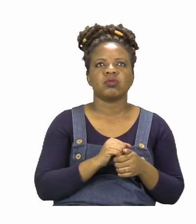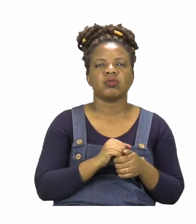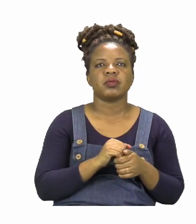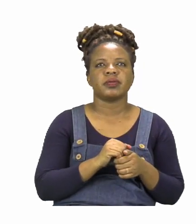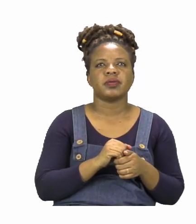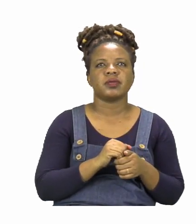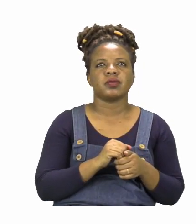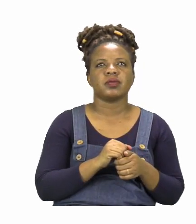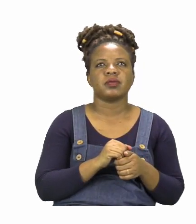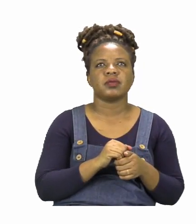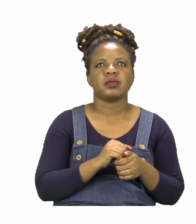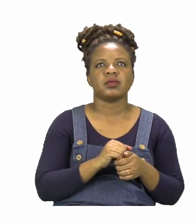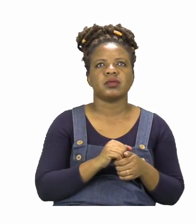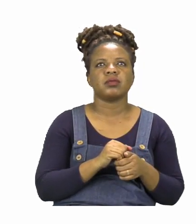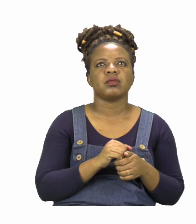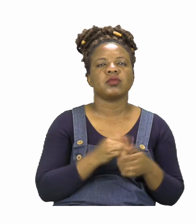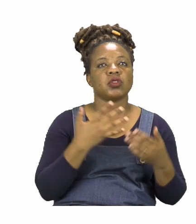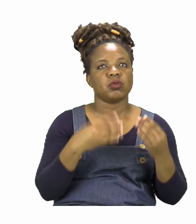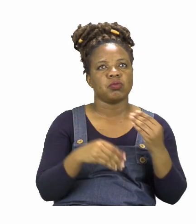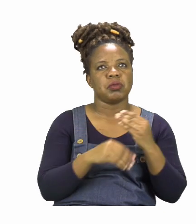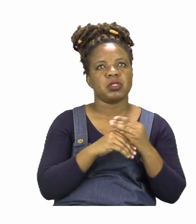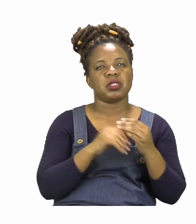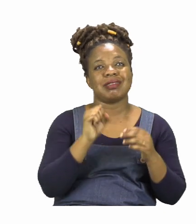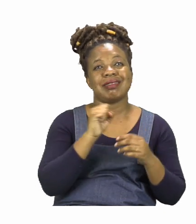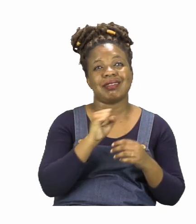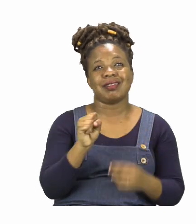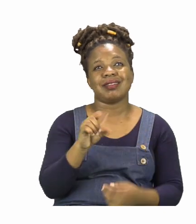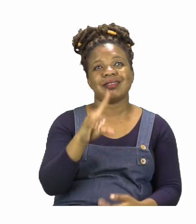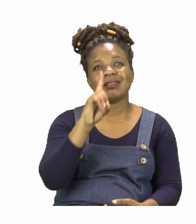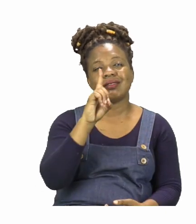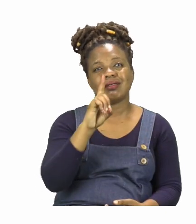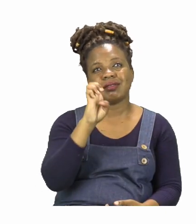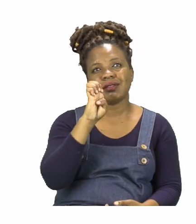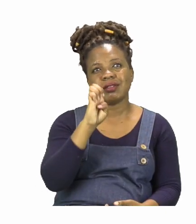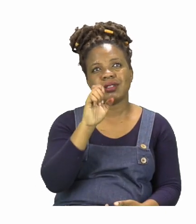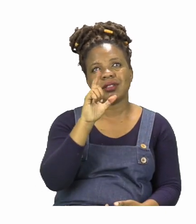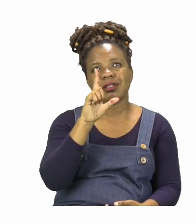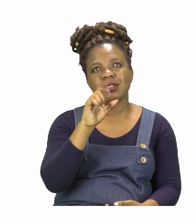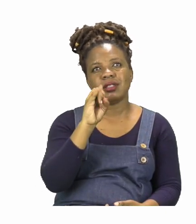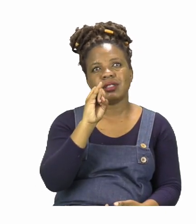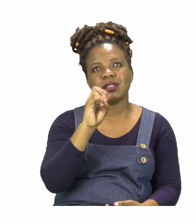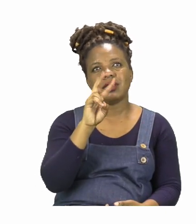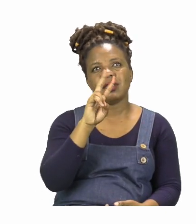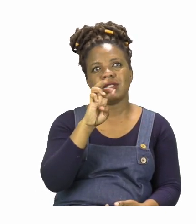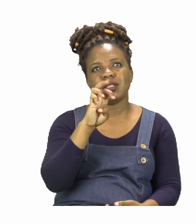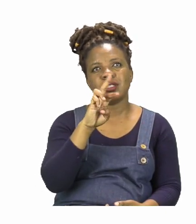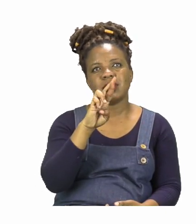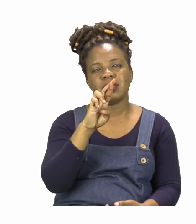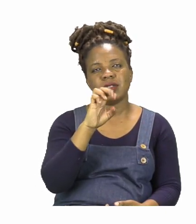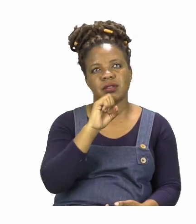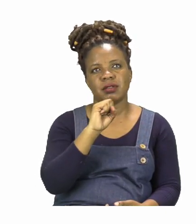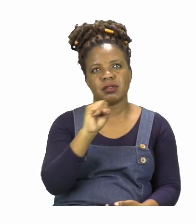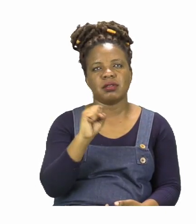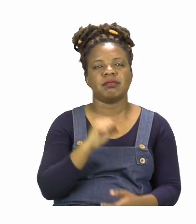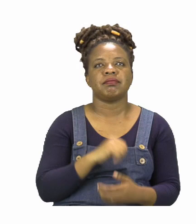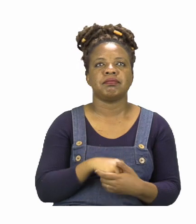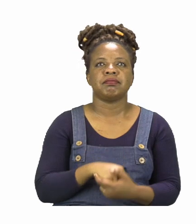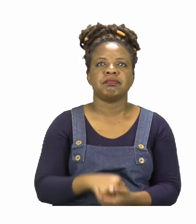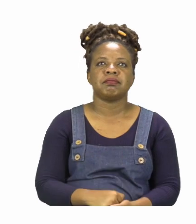to delivers. Now let's try and put the word delivers as we read the